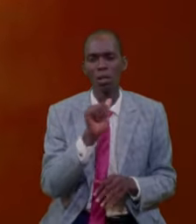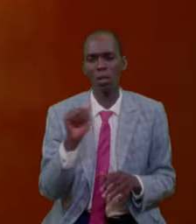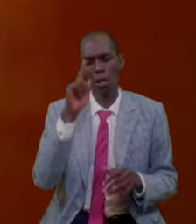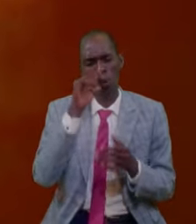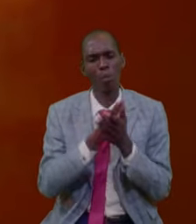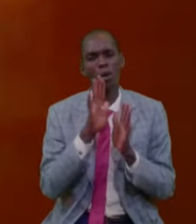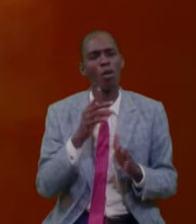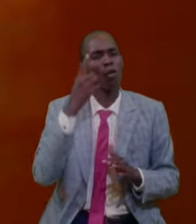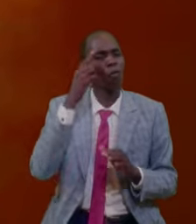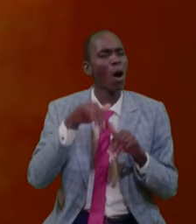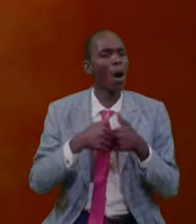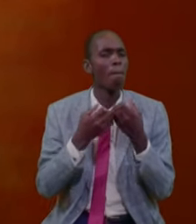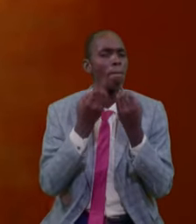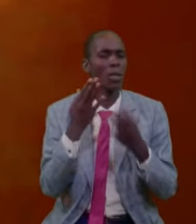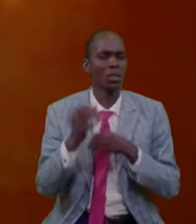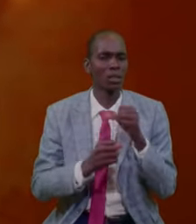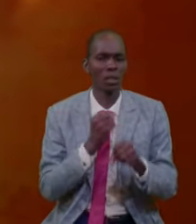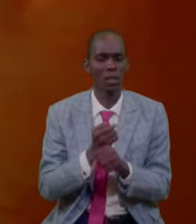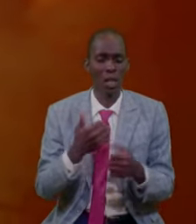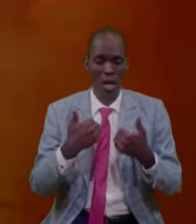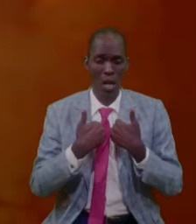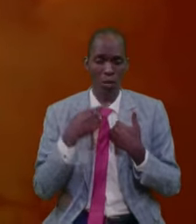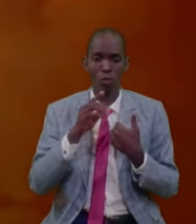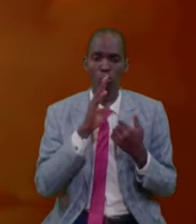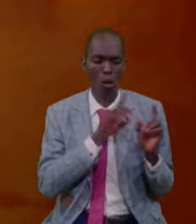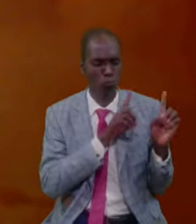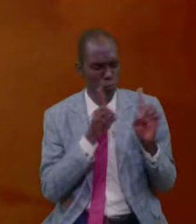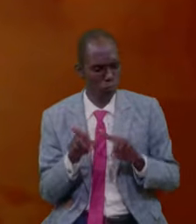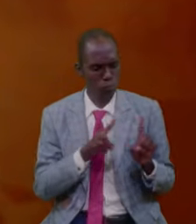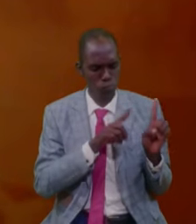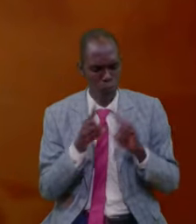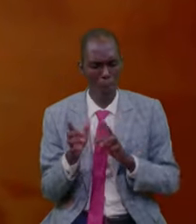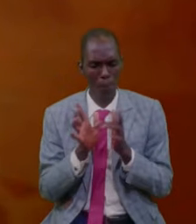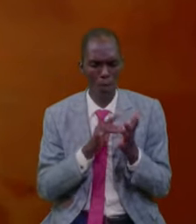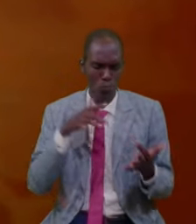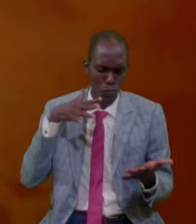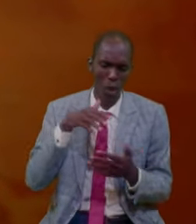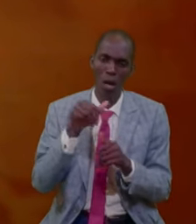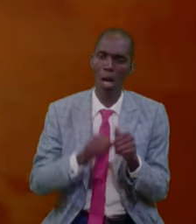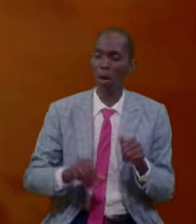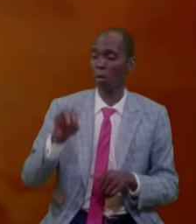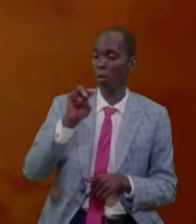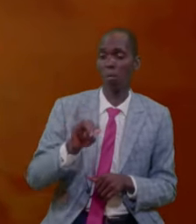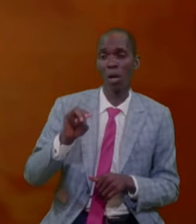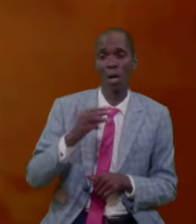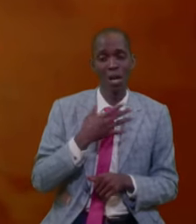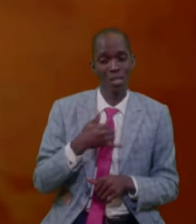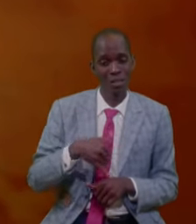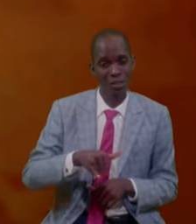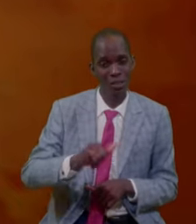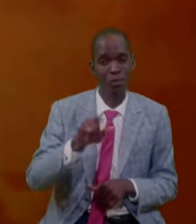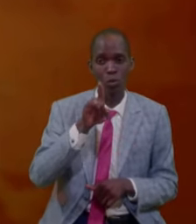many years have you been coming to the Bible study every Monday here? And yet we find